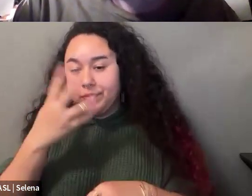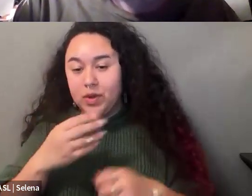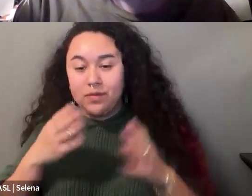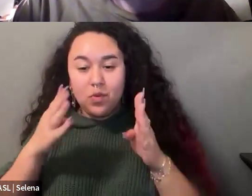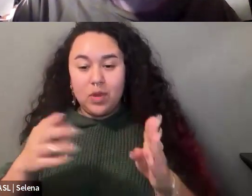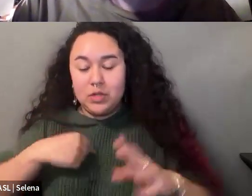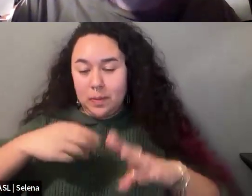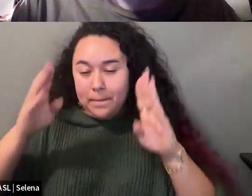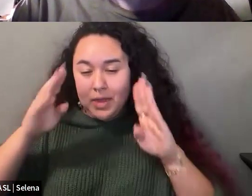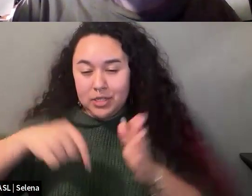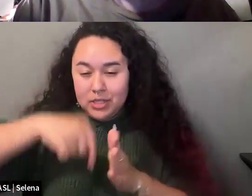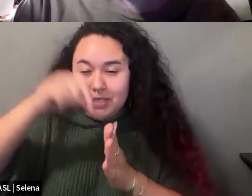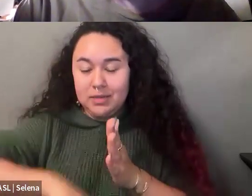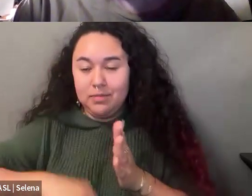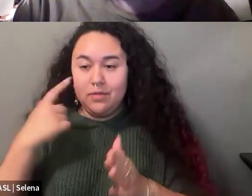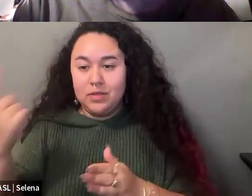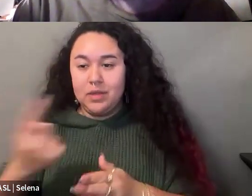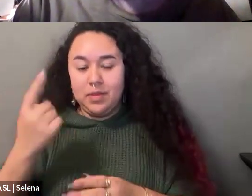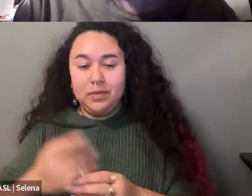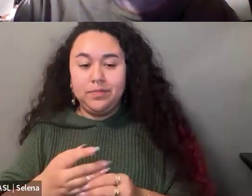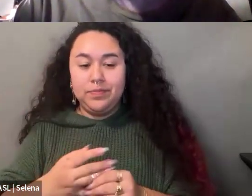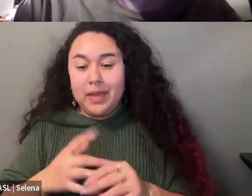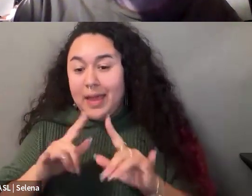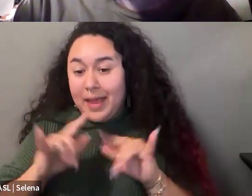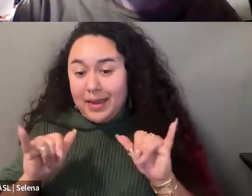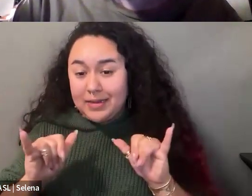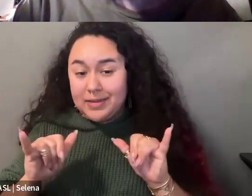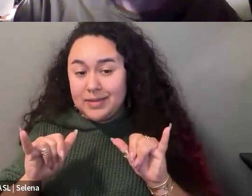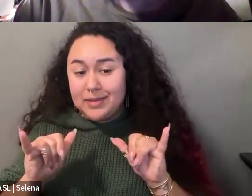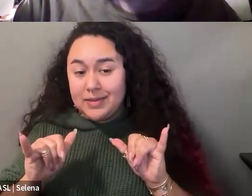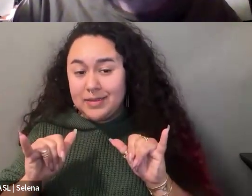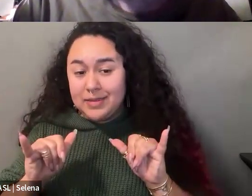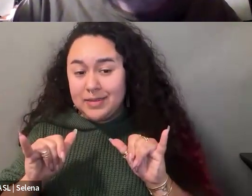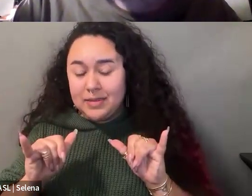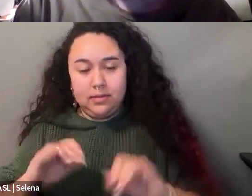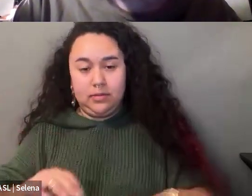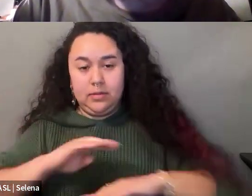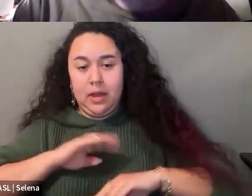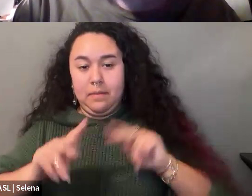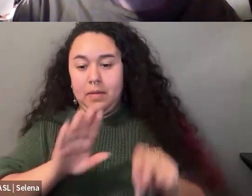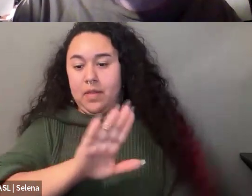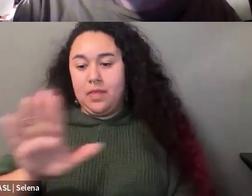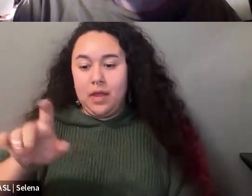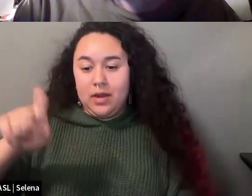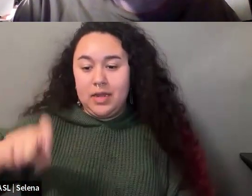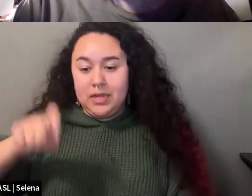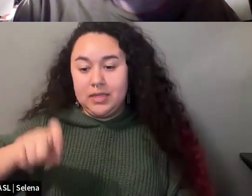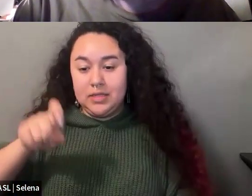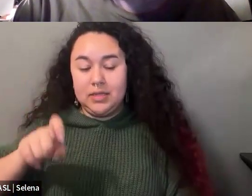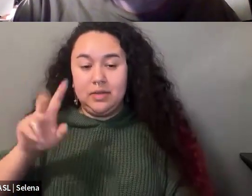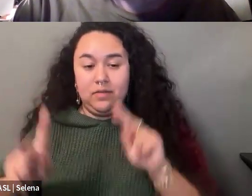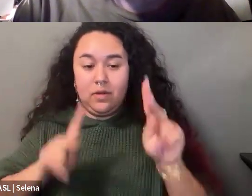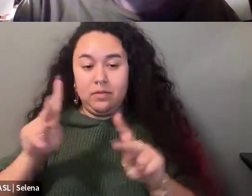paying deep attention to something and meeting folks' needs as people